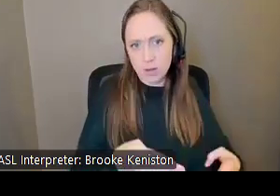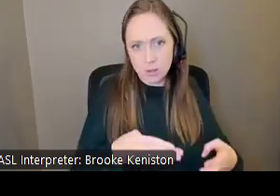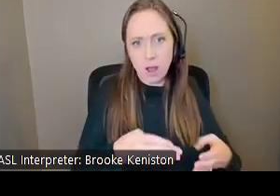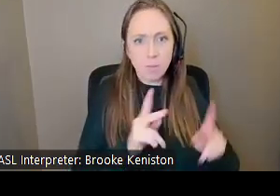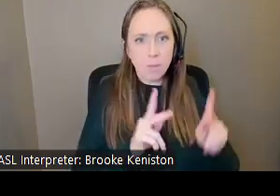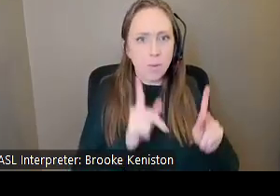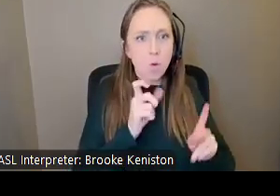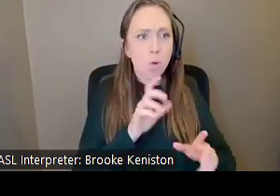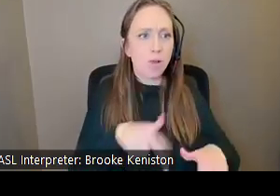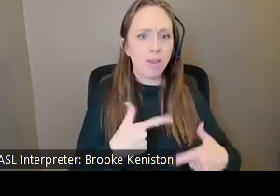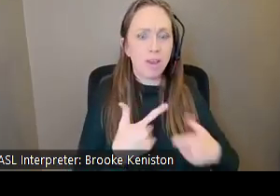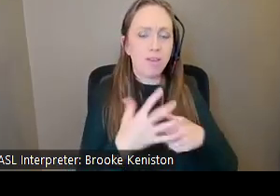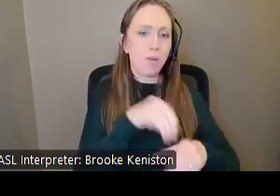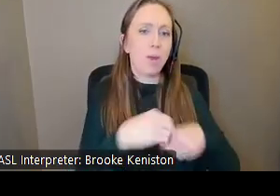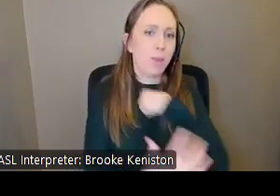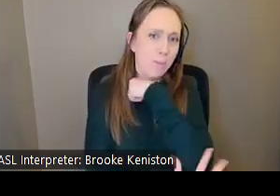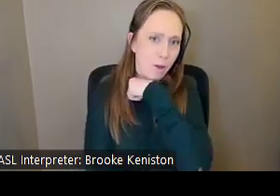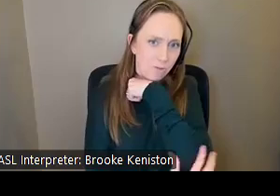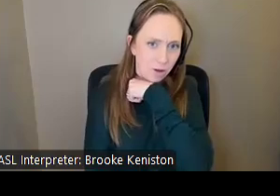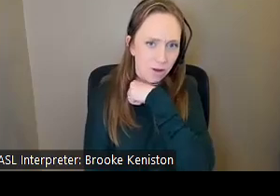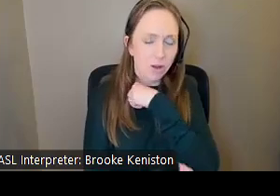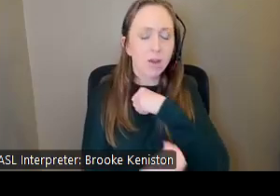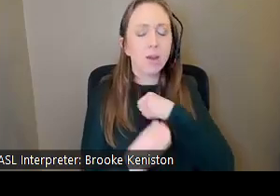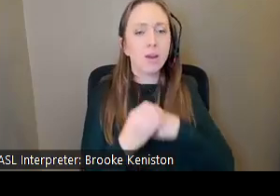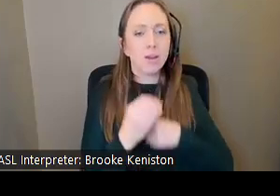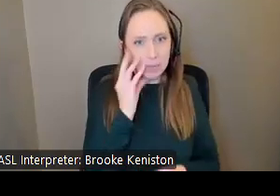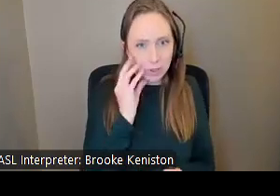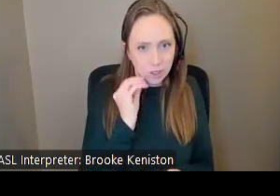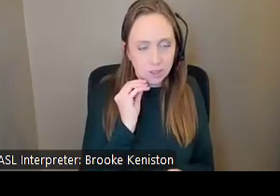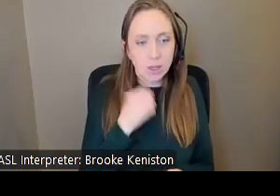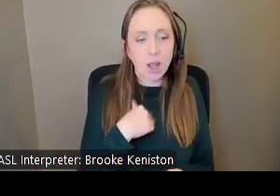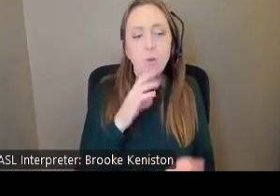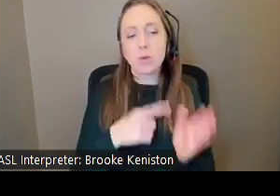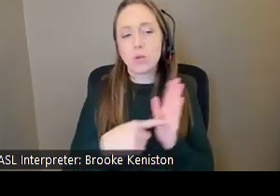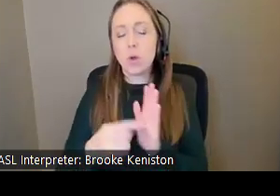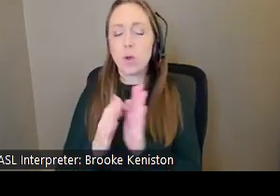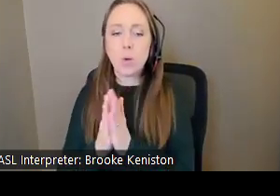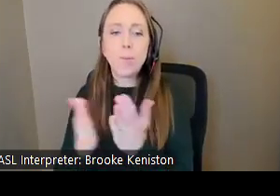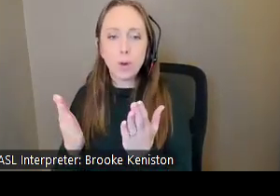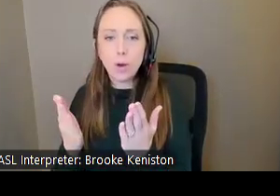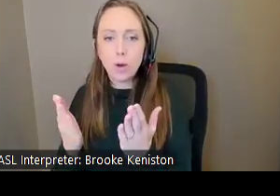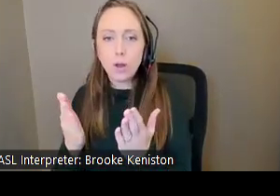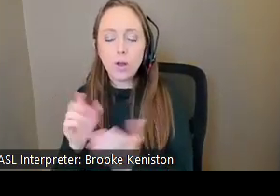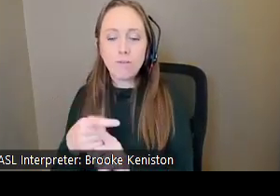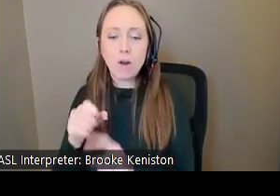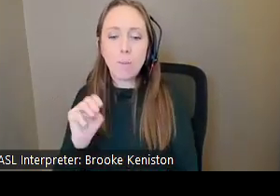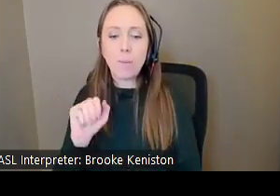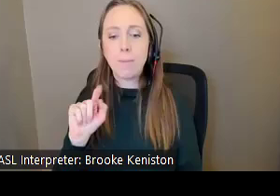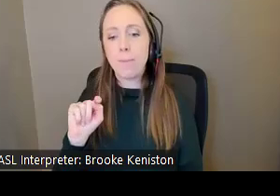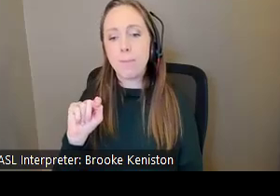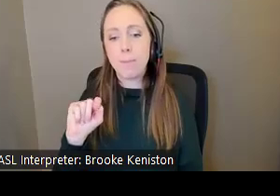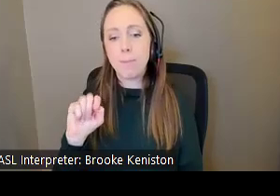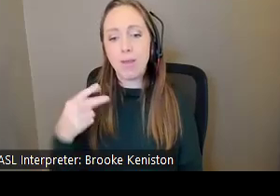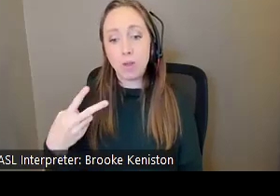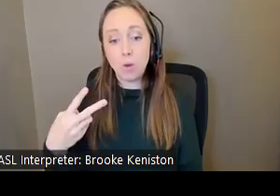move towards eliminating. I'll show you a book in a second, Matthew Desmond, he talks about we are to take